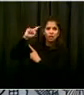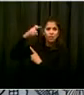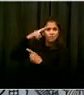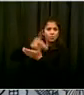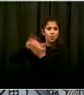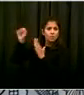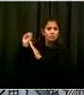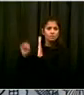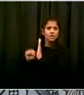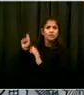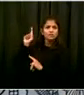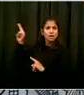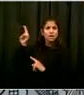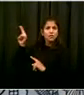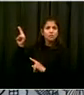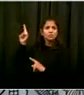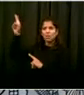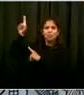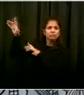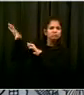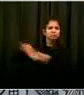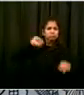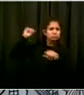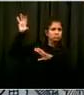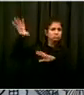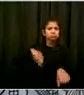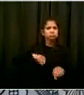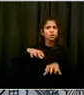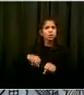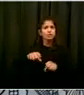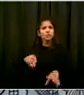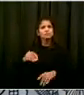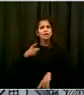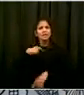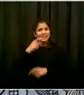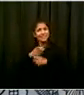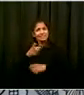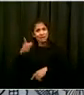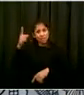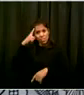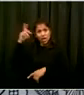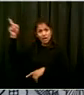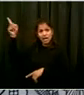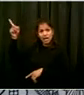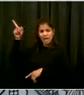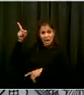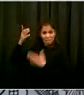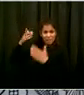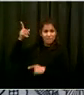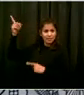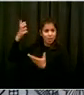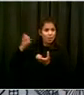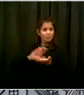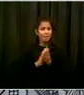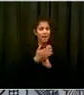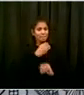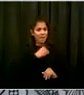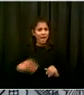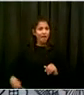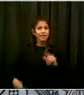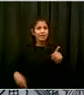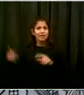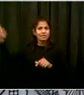urge anyone to want to be mayor of New York City. It's a very, very challenging moment. But I'll tell you